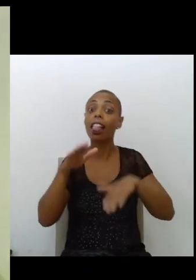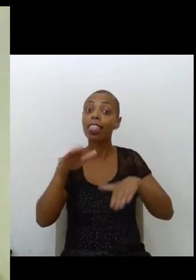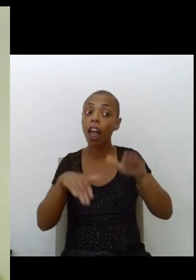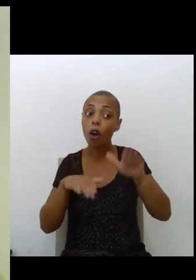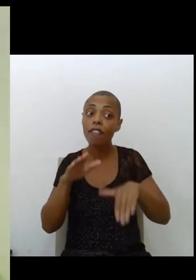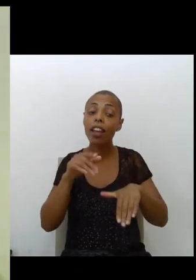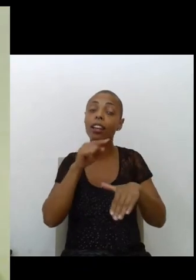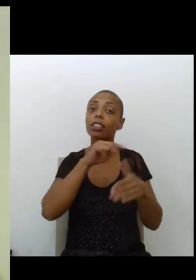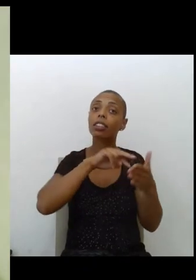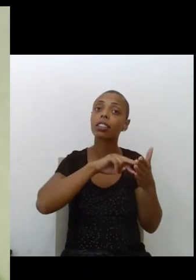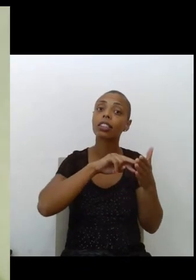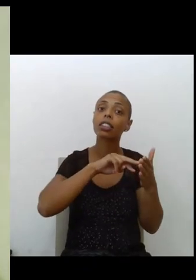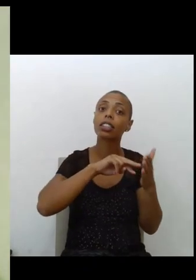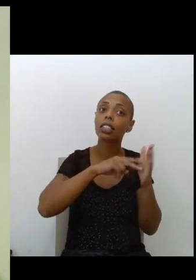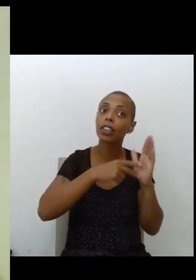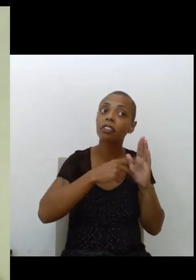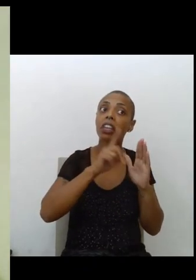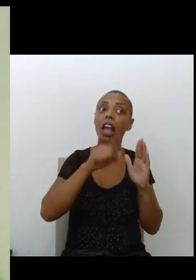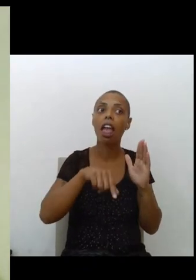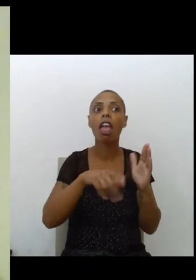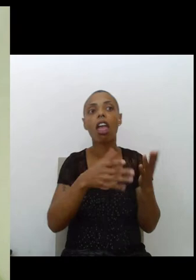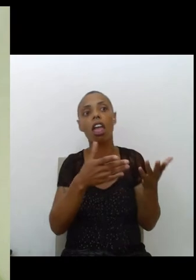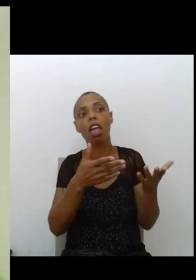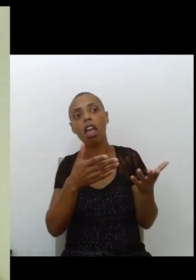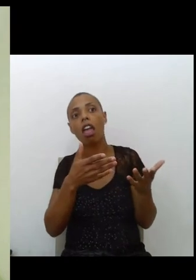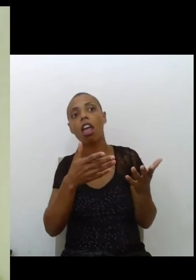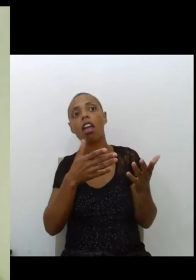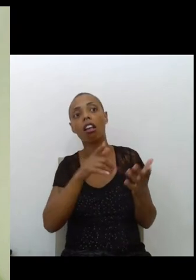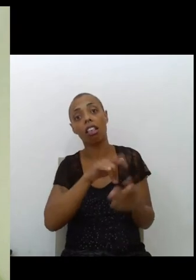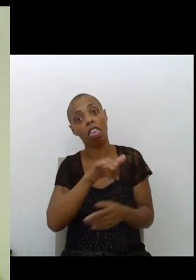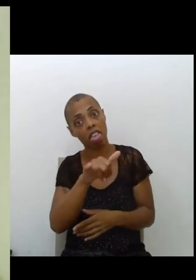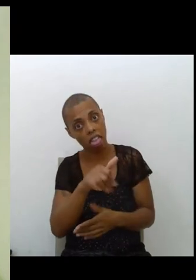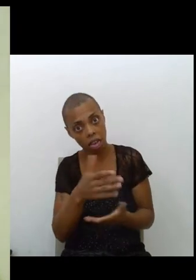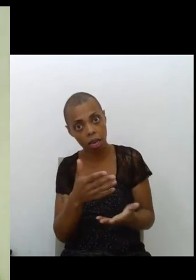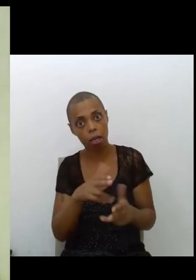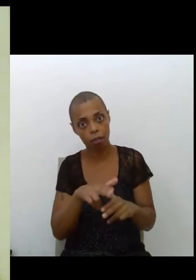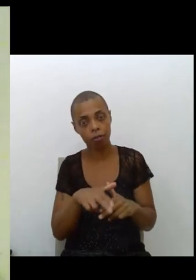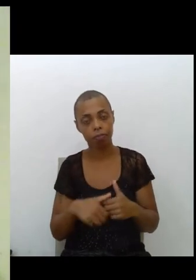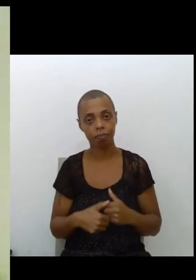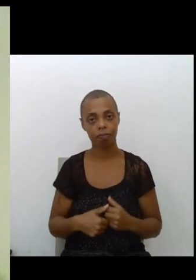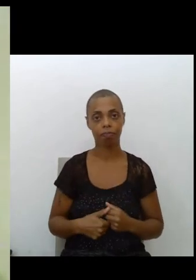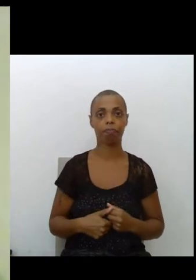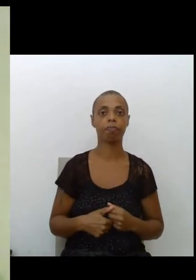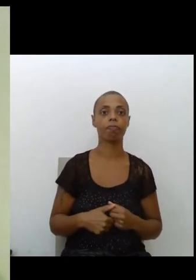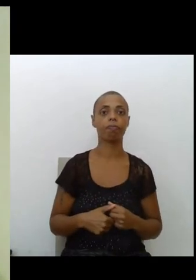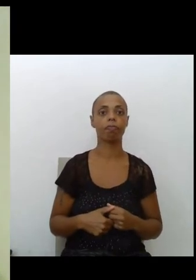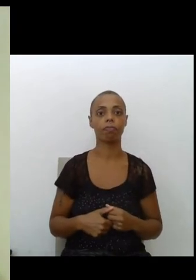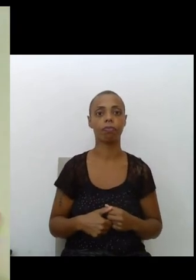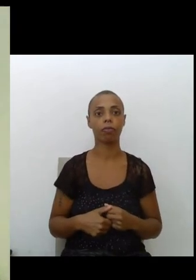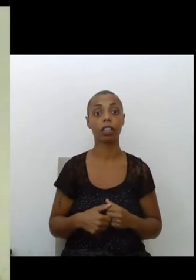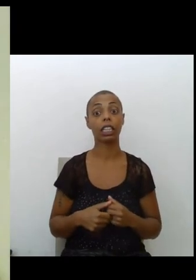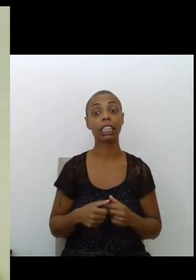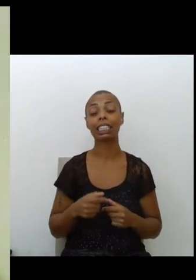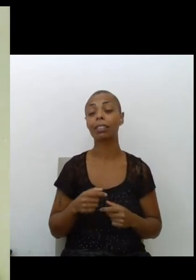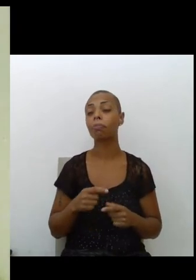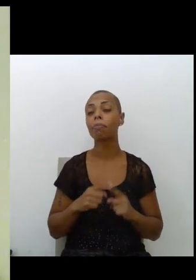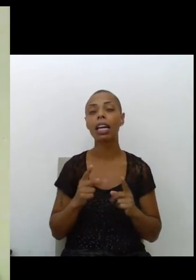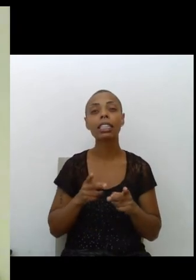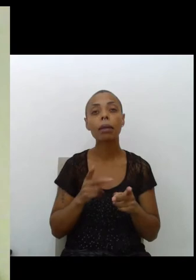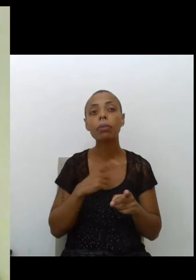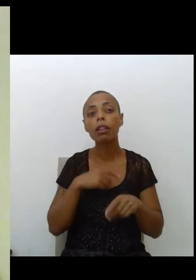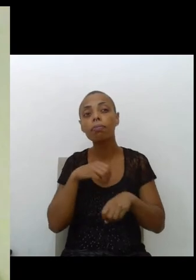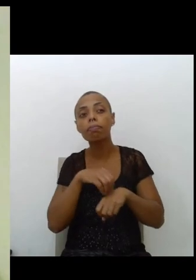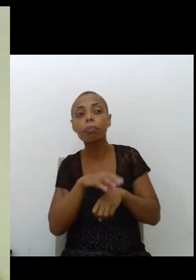homosexuality but but always traces and and sometimes these the the The